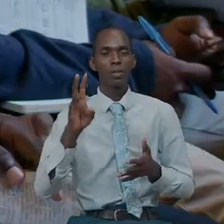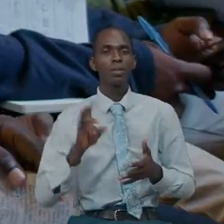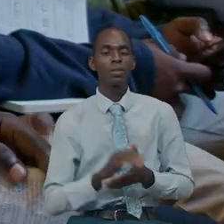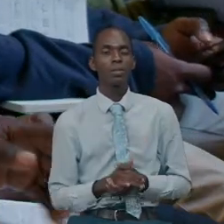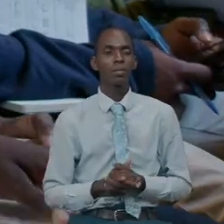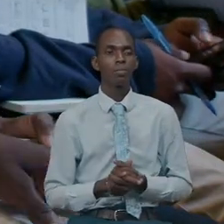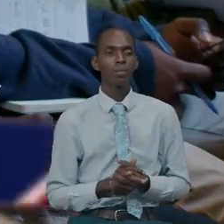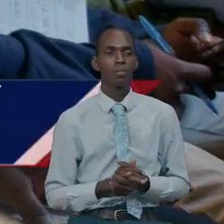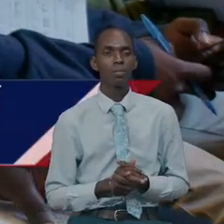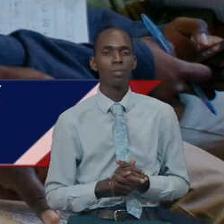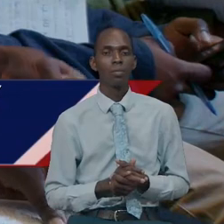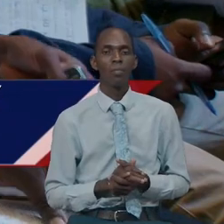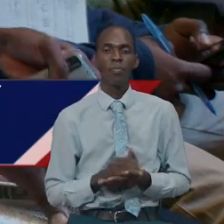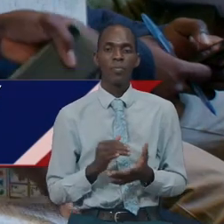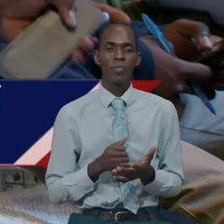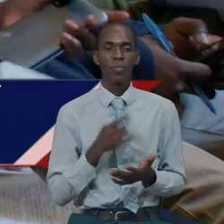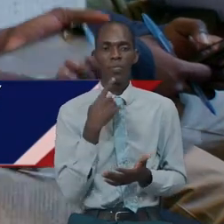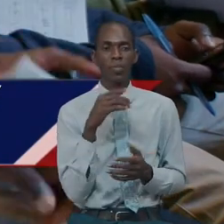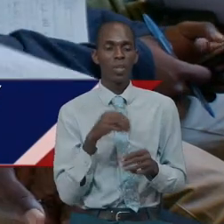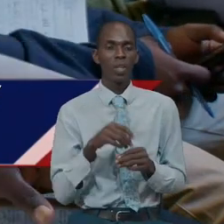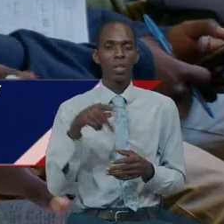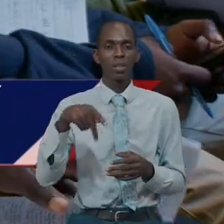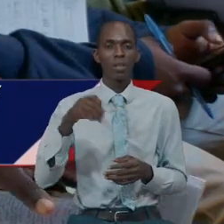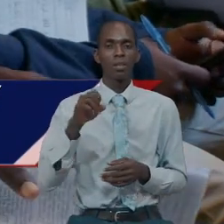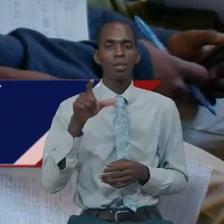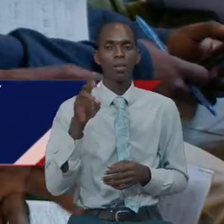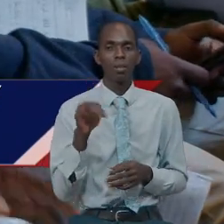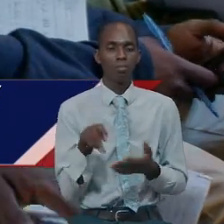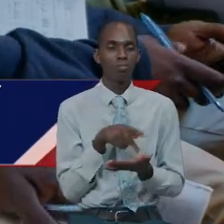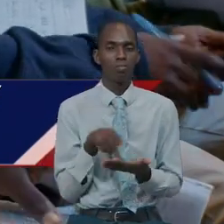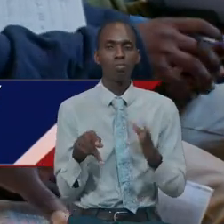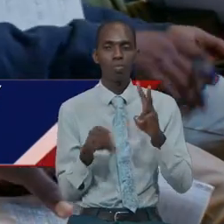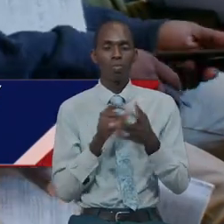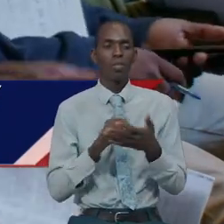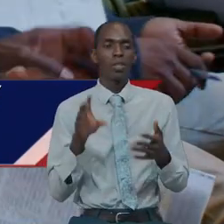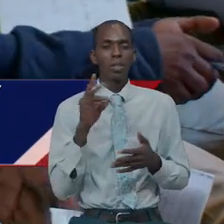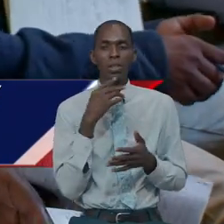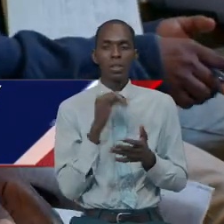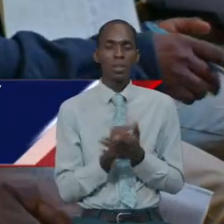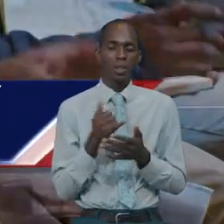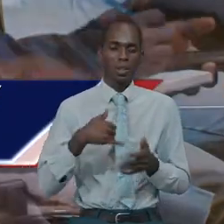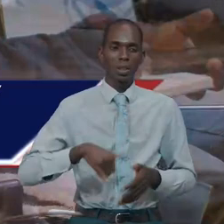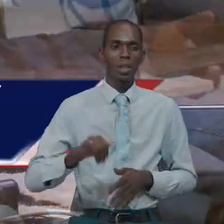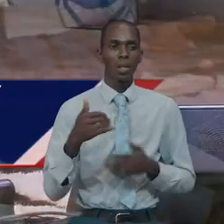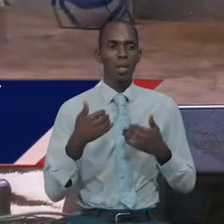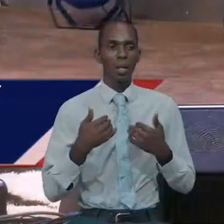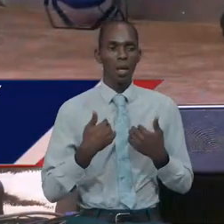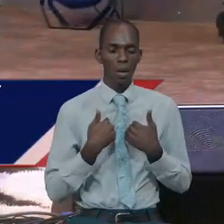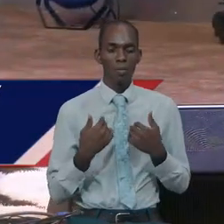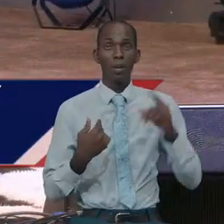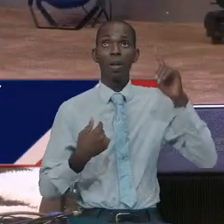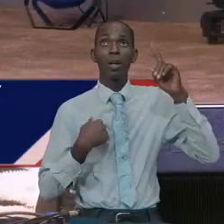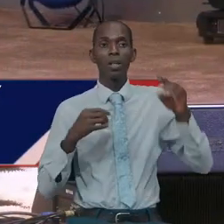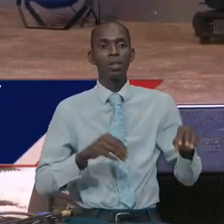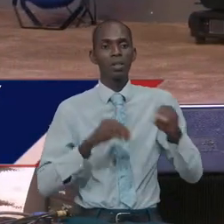verse 6. It says in Psalm 2, verse 6, yet have I set my king upon